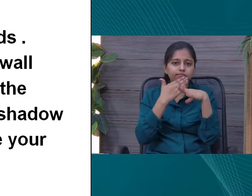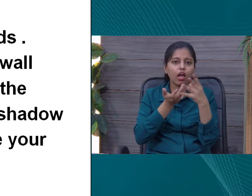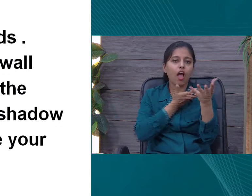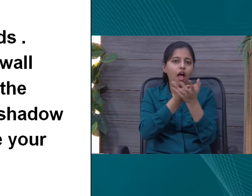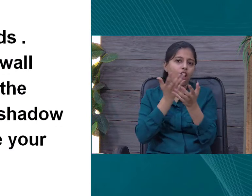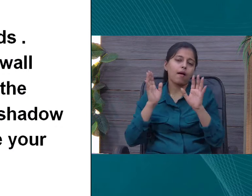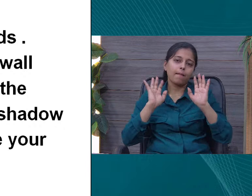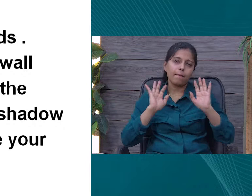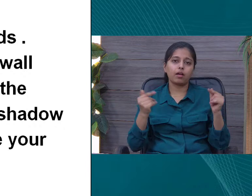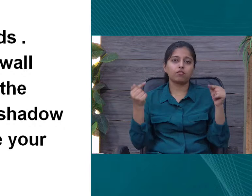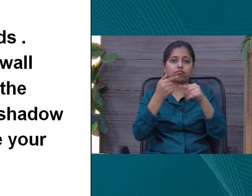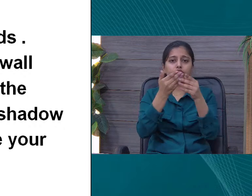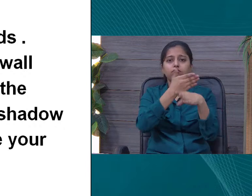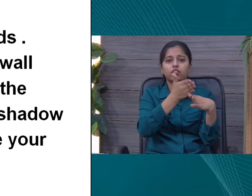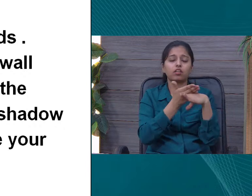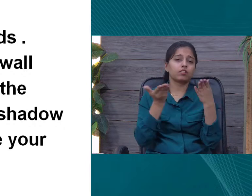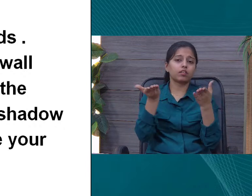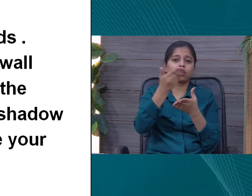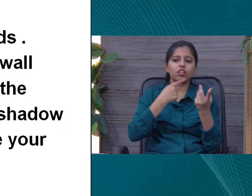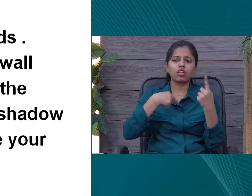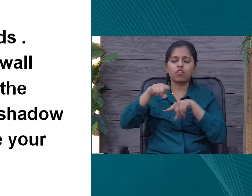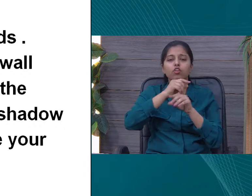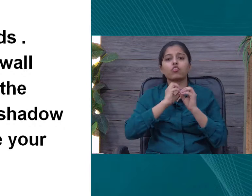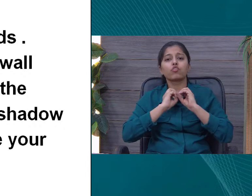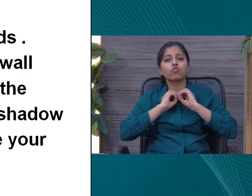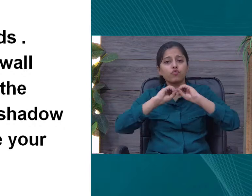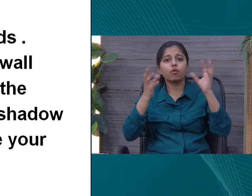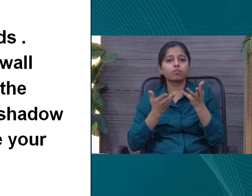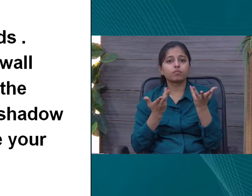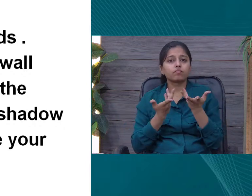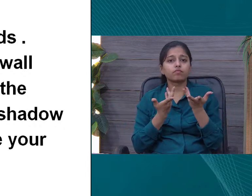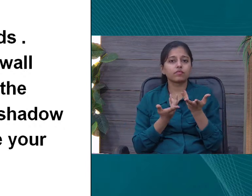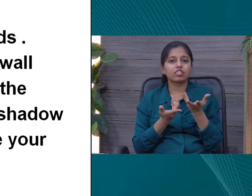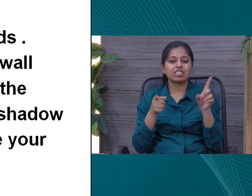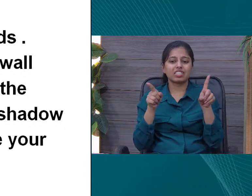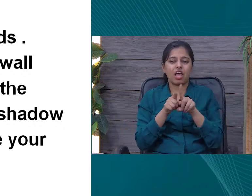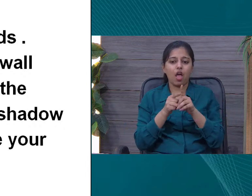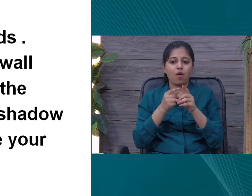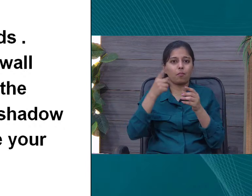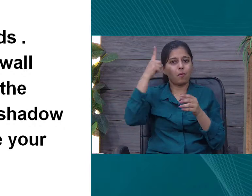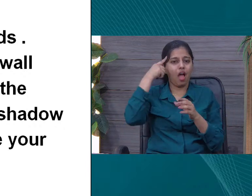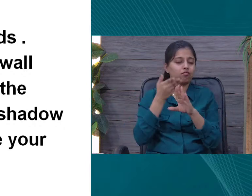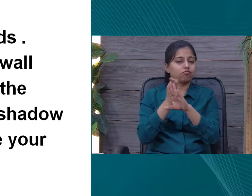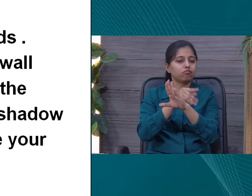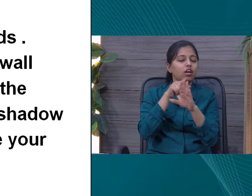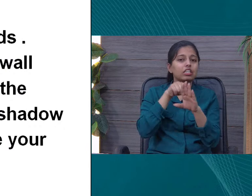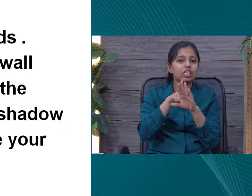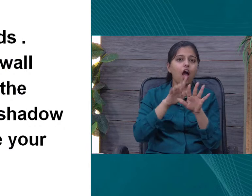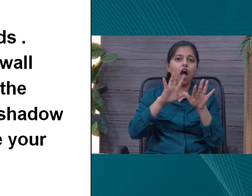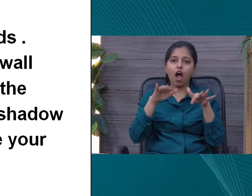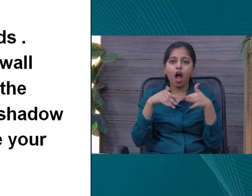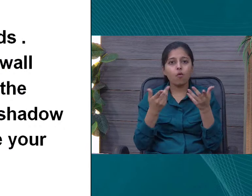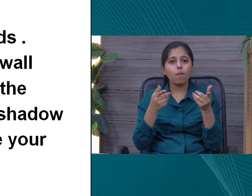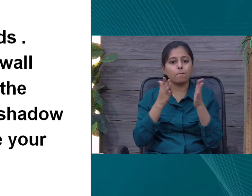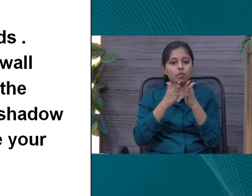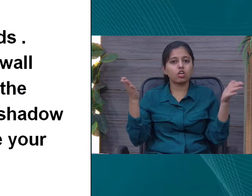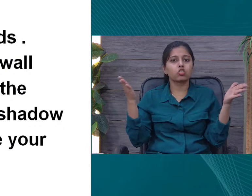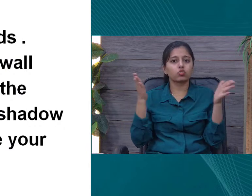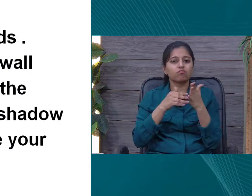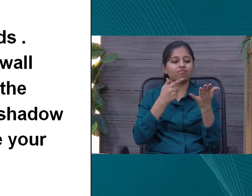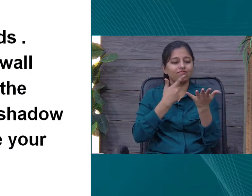each other, they can tell that what type of shadow they are having with their